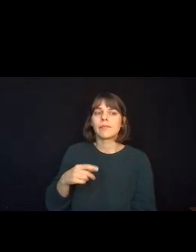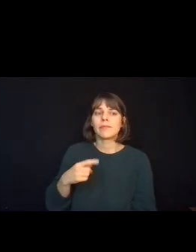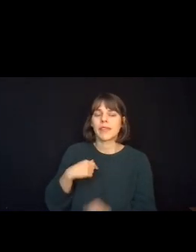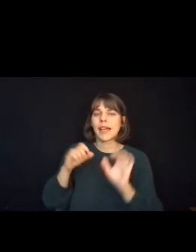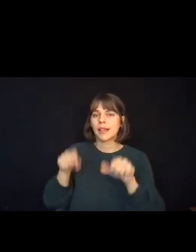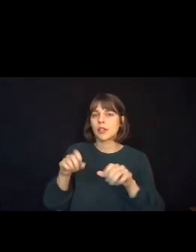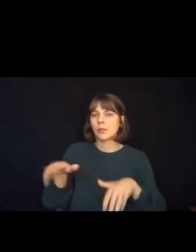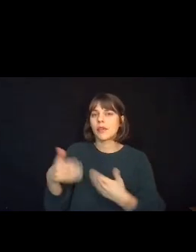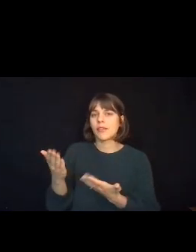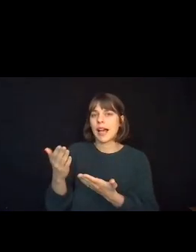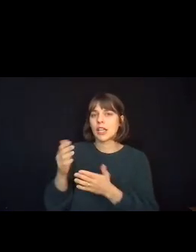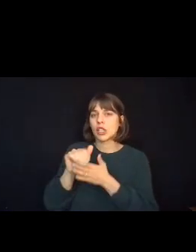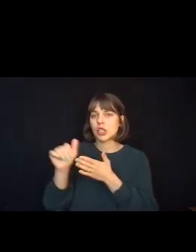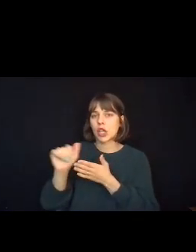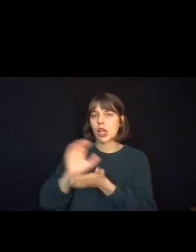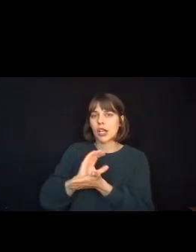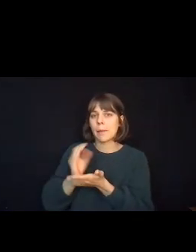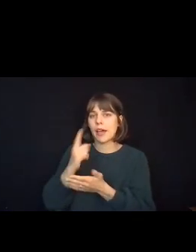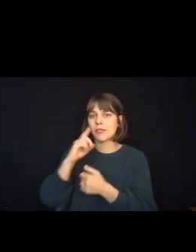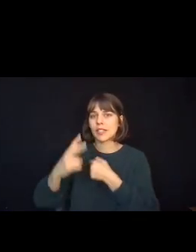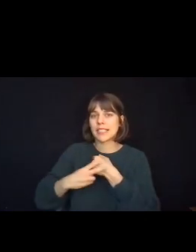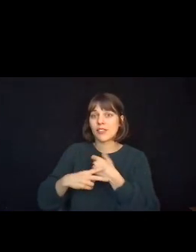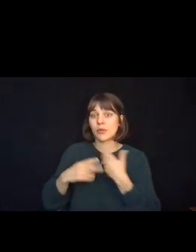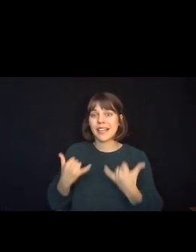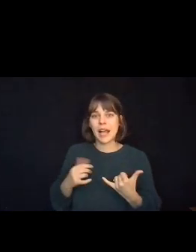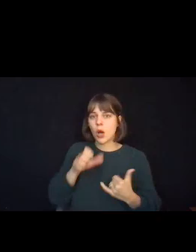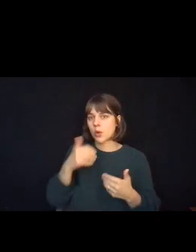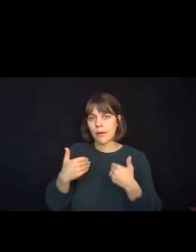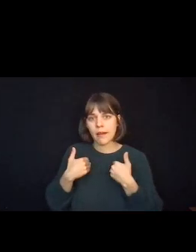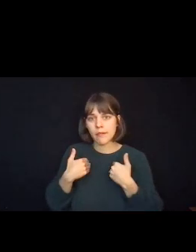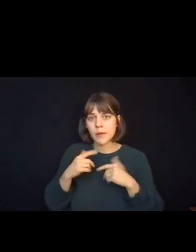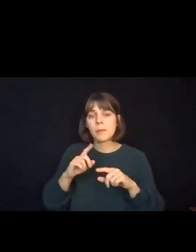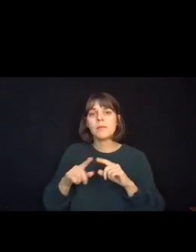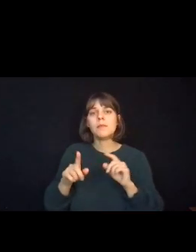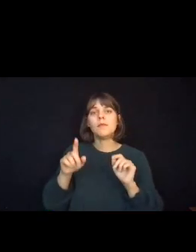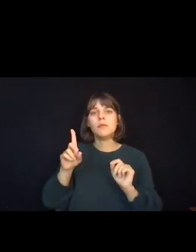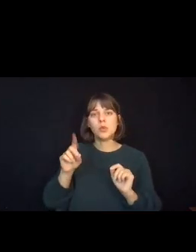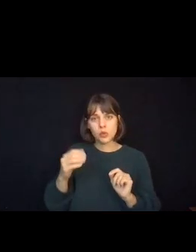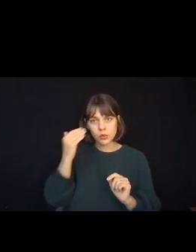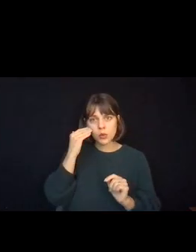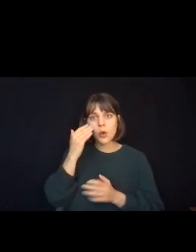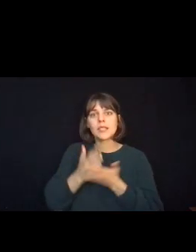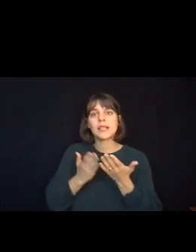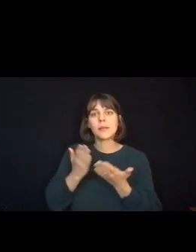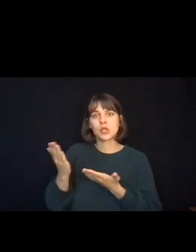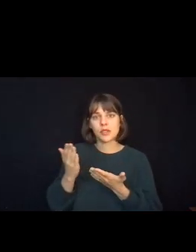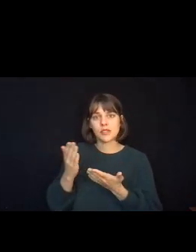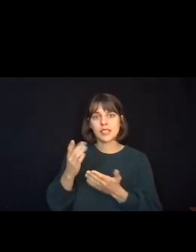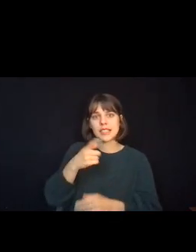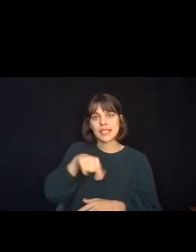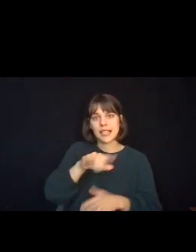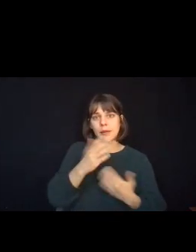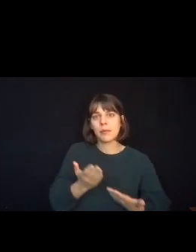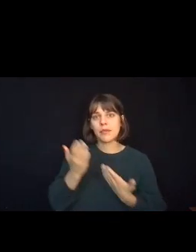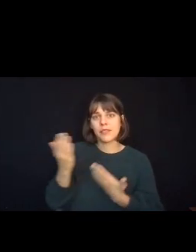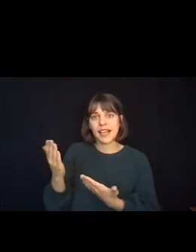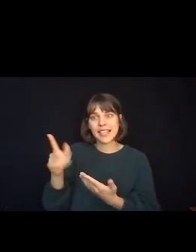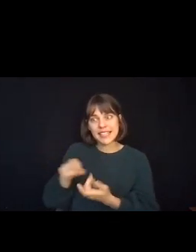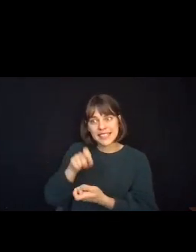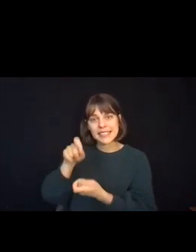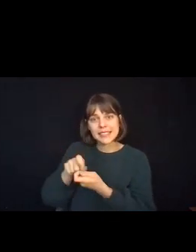you the dollar amounts of the savings. I don't have that right now, but I do know that some of the services that they provide is